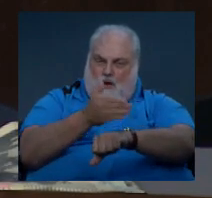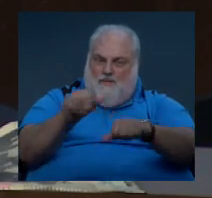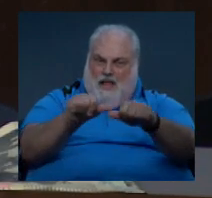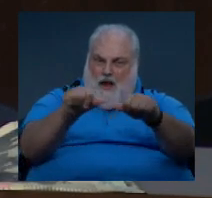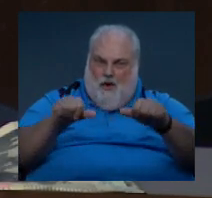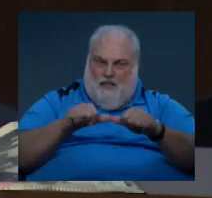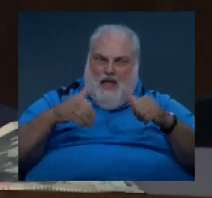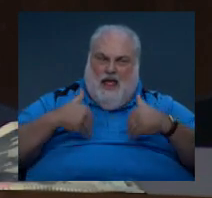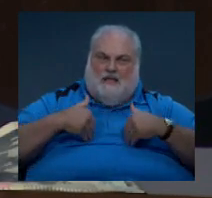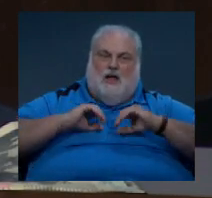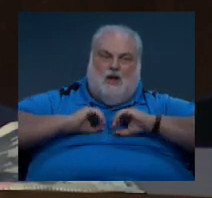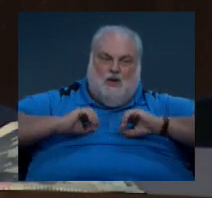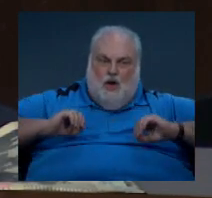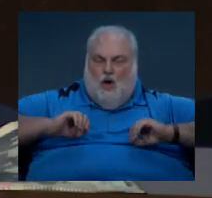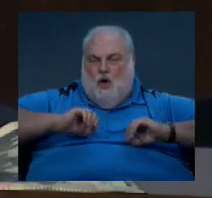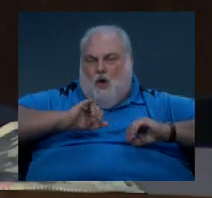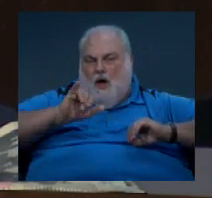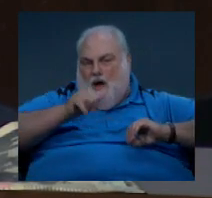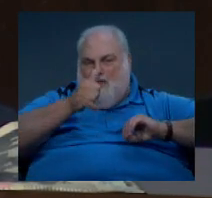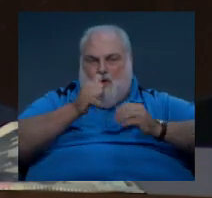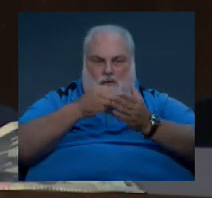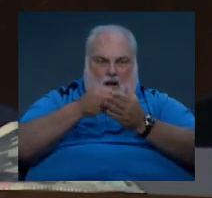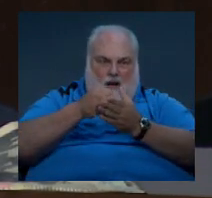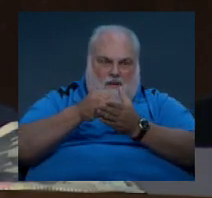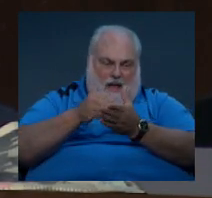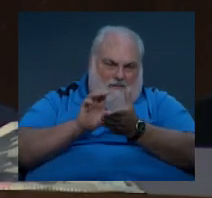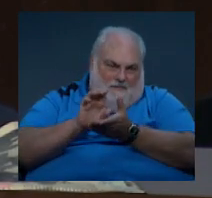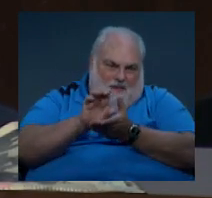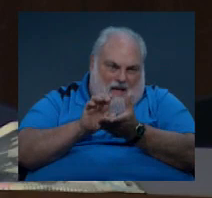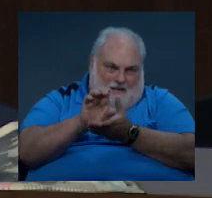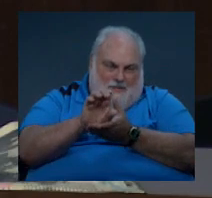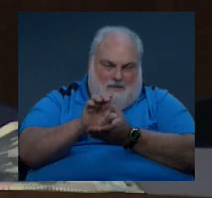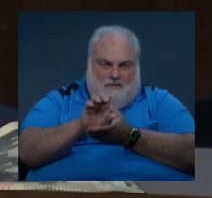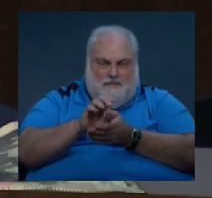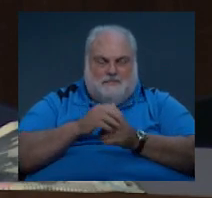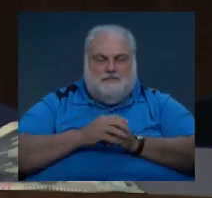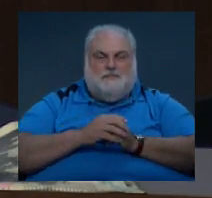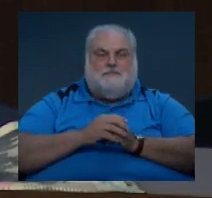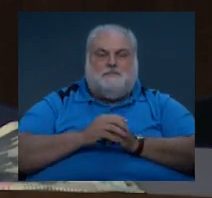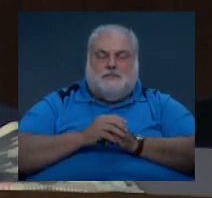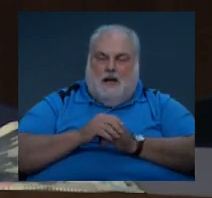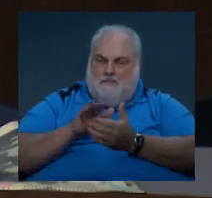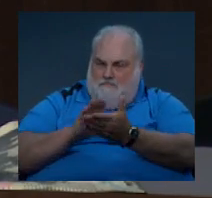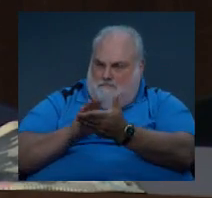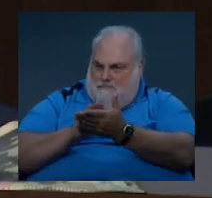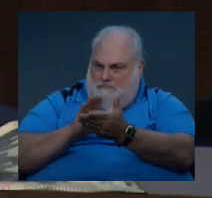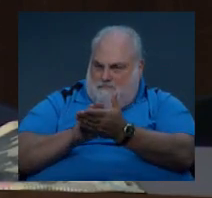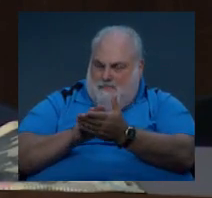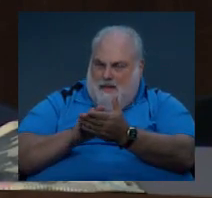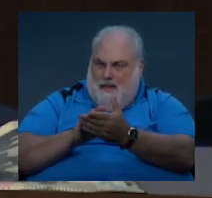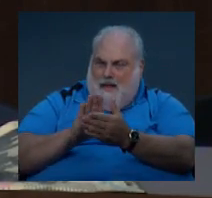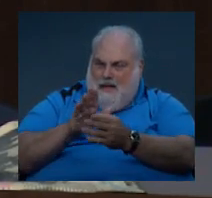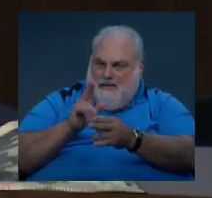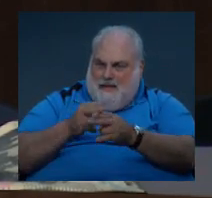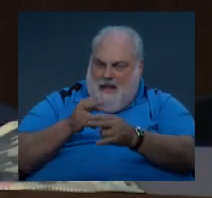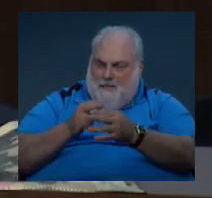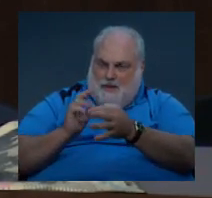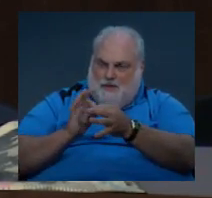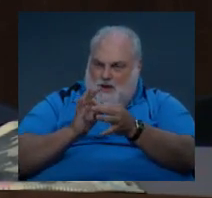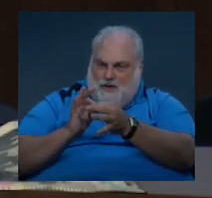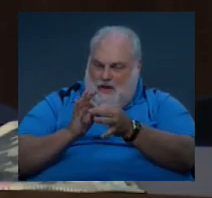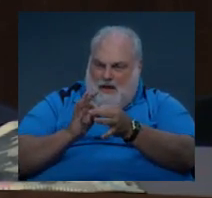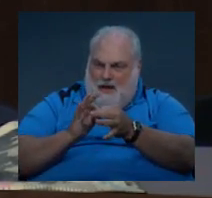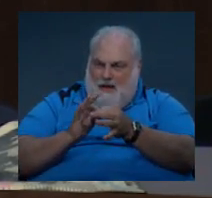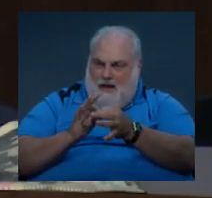that doesn't have the same kind of investment that we see in other parts of our community. So I just wanted to echo his point about the name association